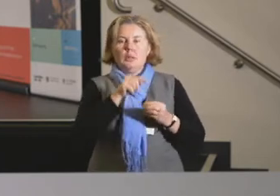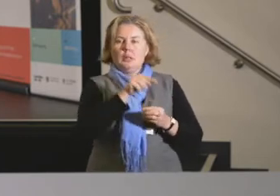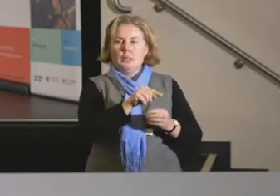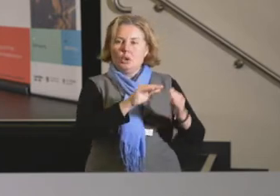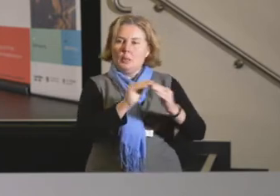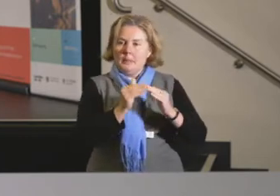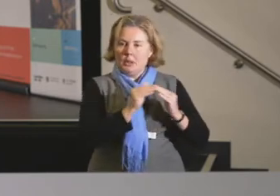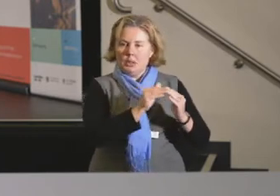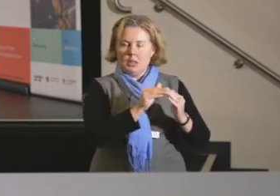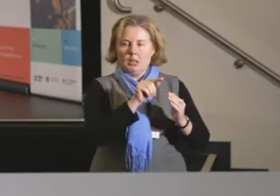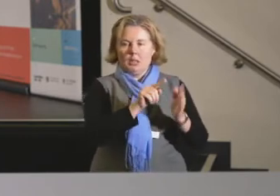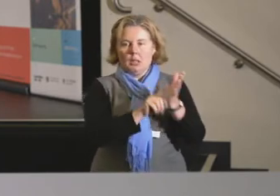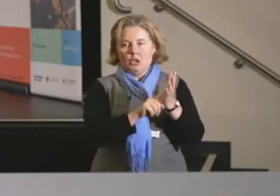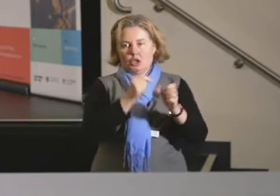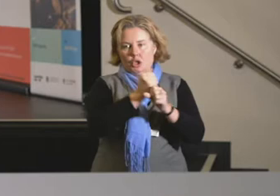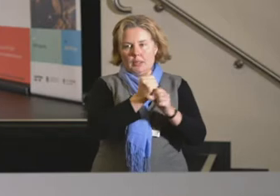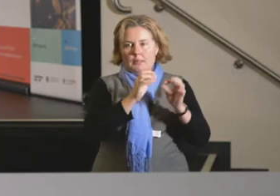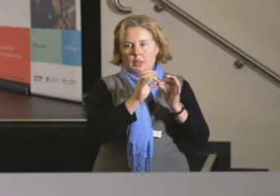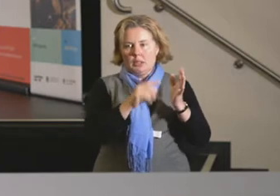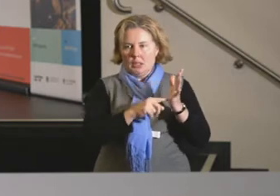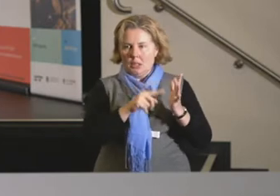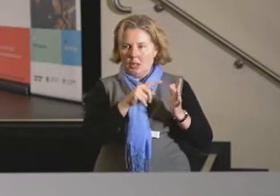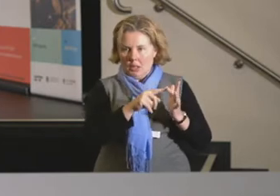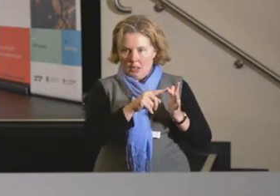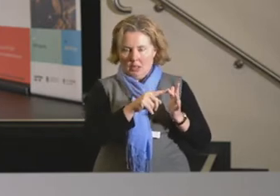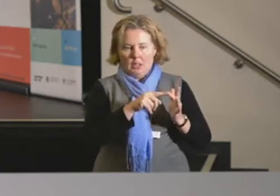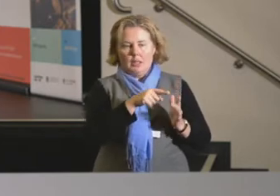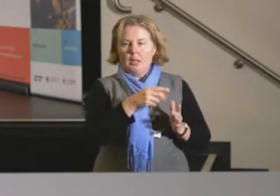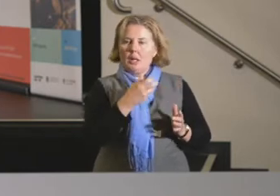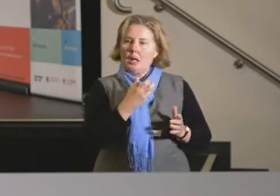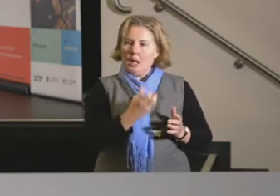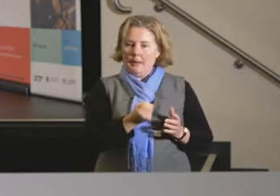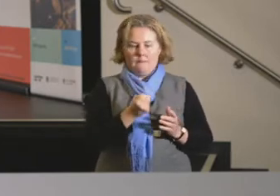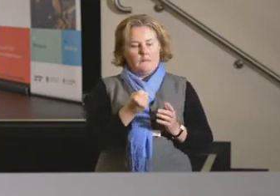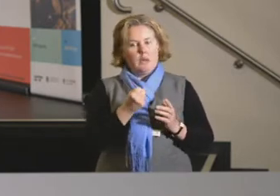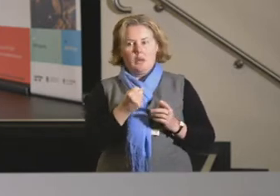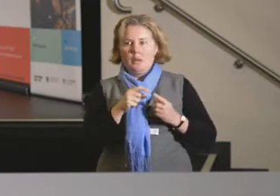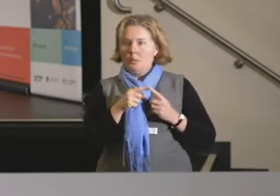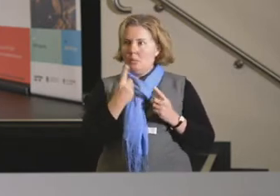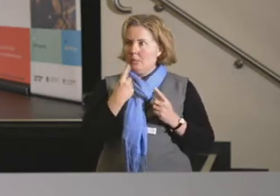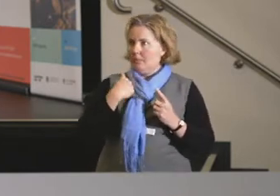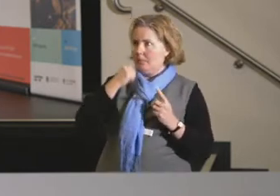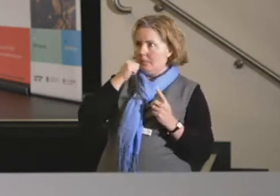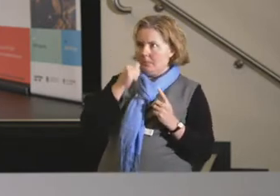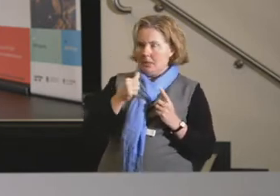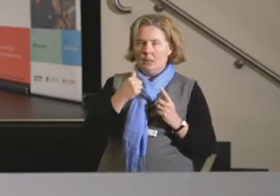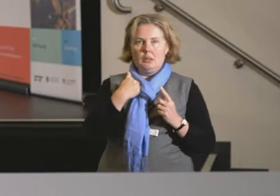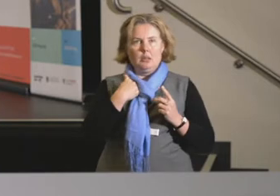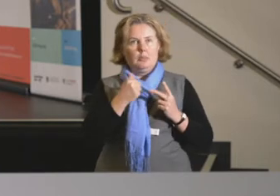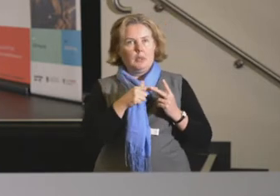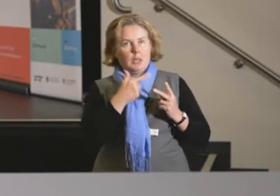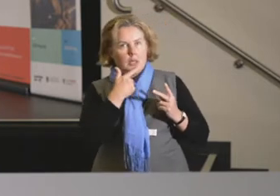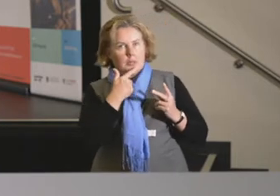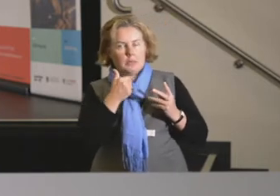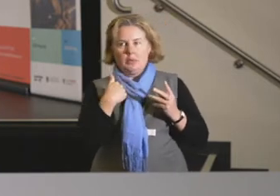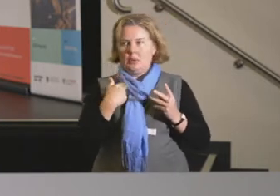to identify ever more complex intersections. So I'm black and I'm a lesbian, I'm black and I'm a lesbian and disabled, I'm